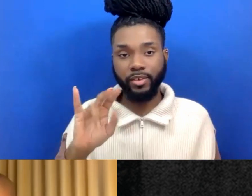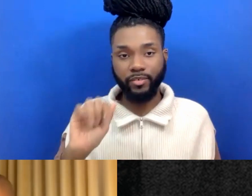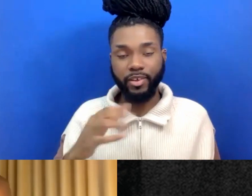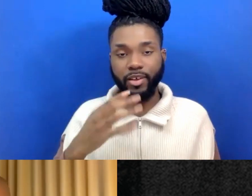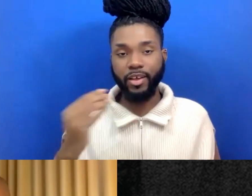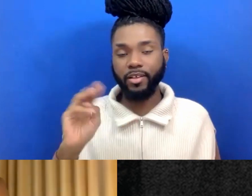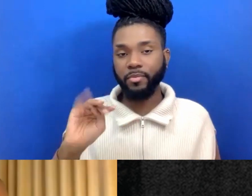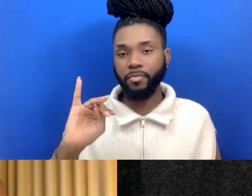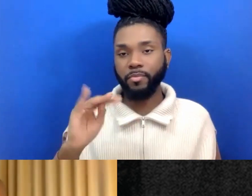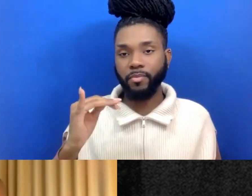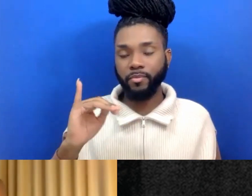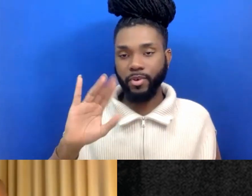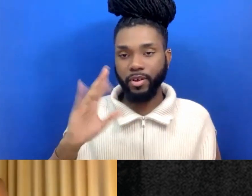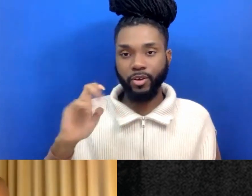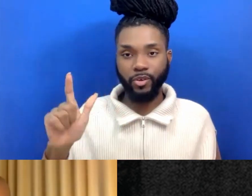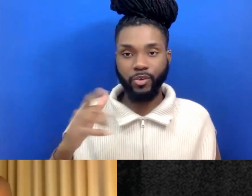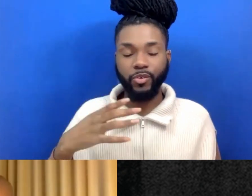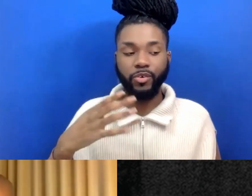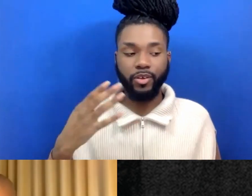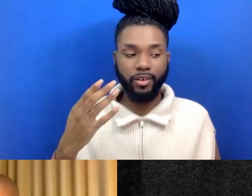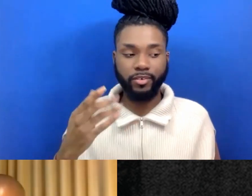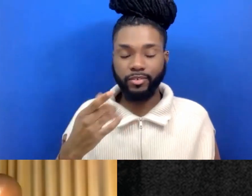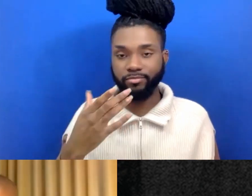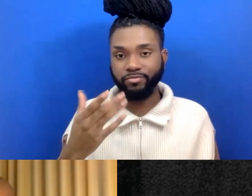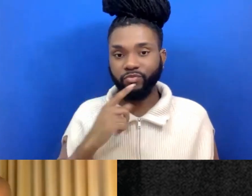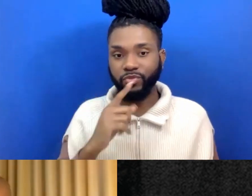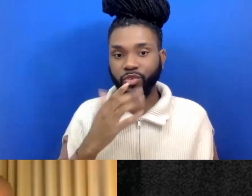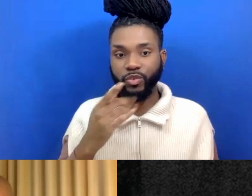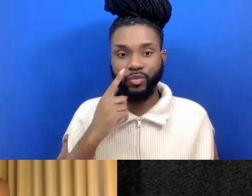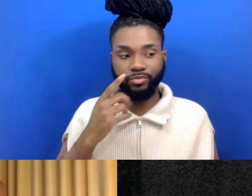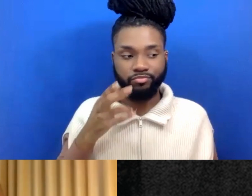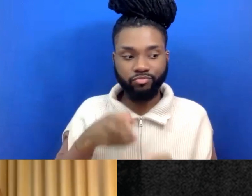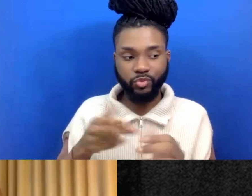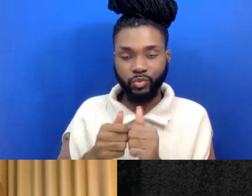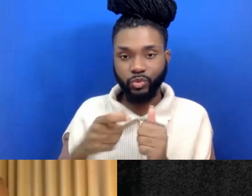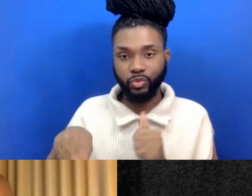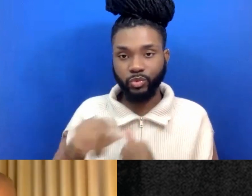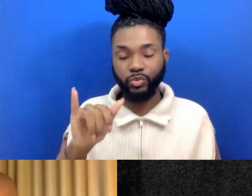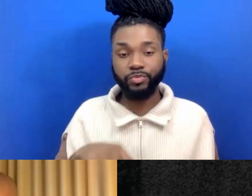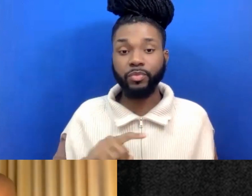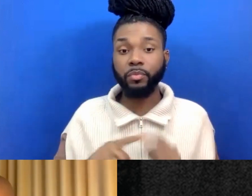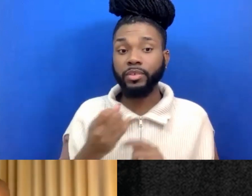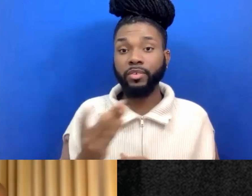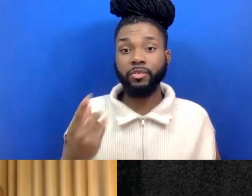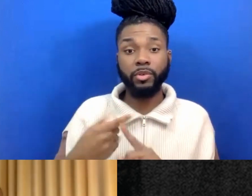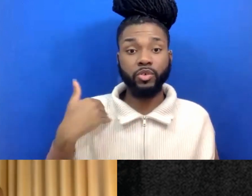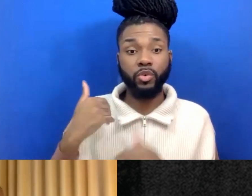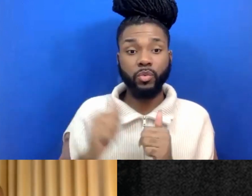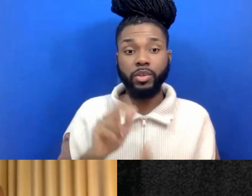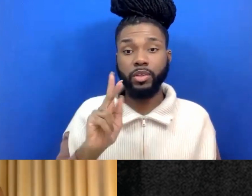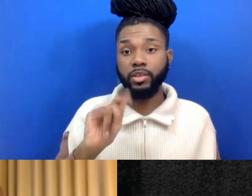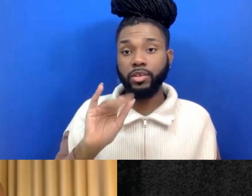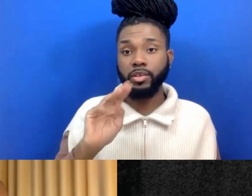be with you as well. So in a conversation several months ago with Kimberly Drew, and in the